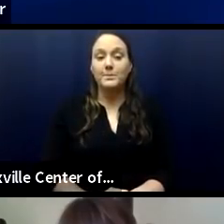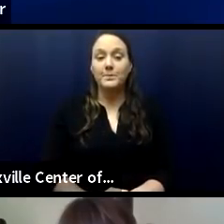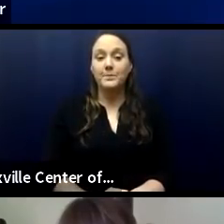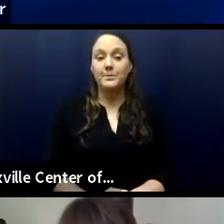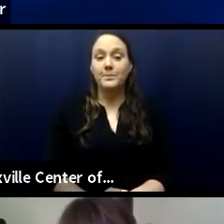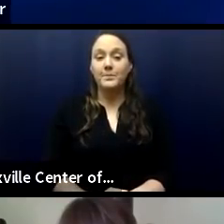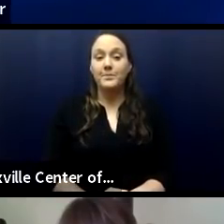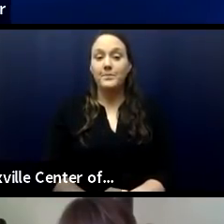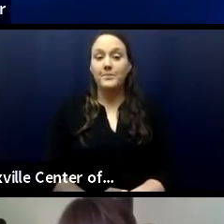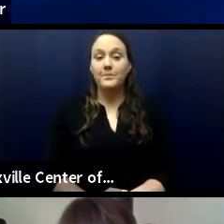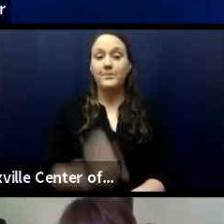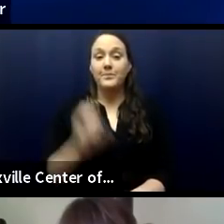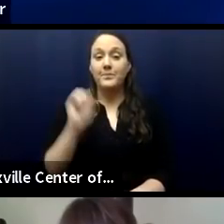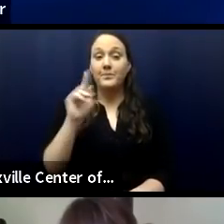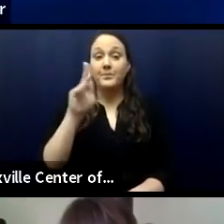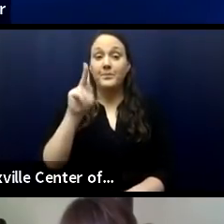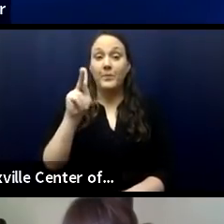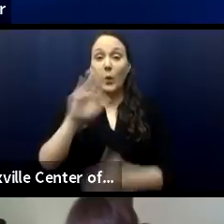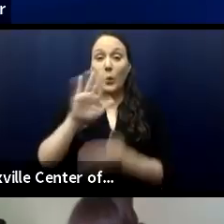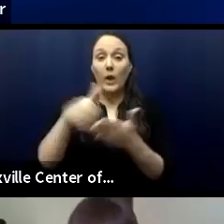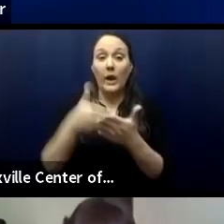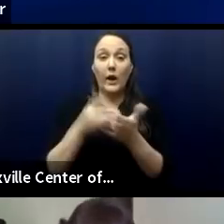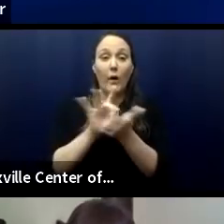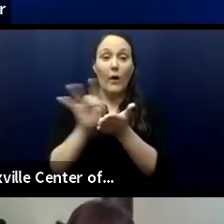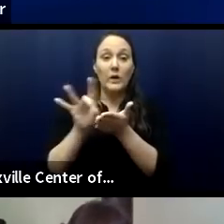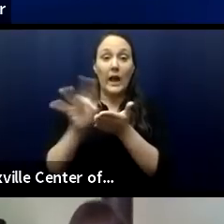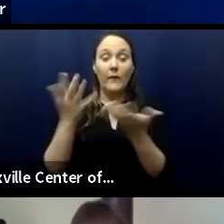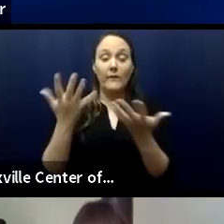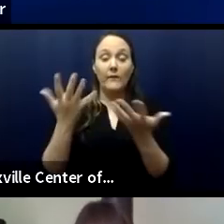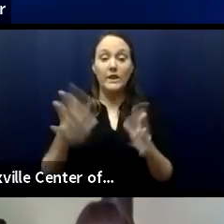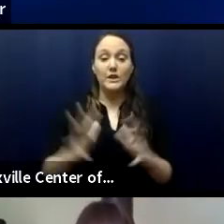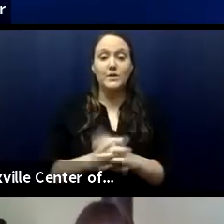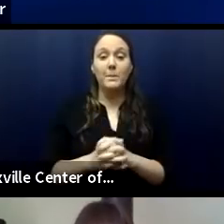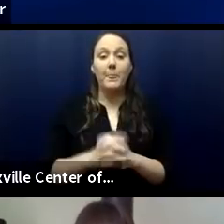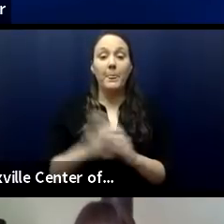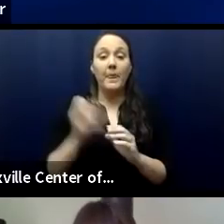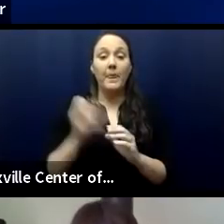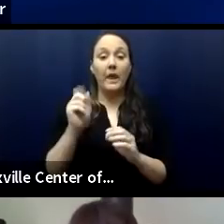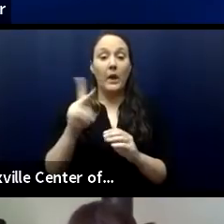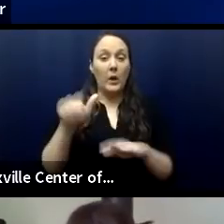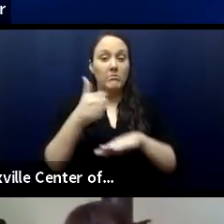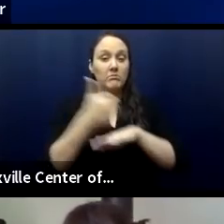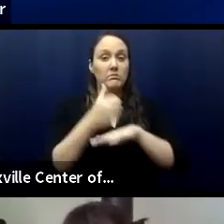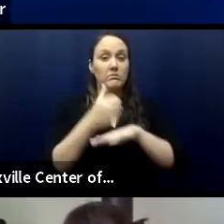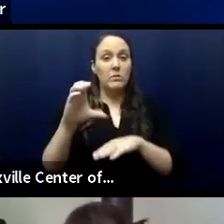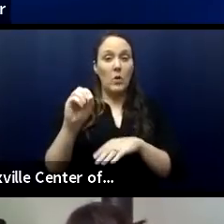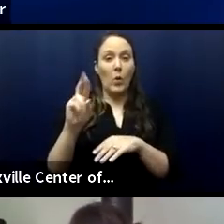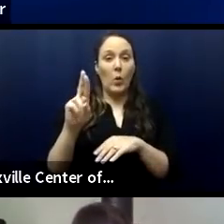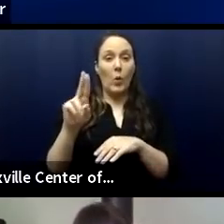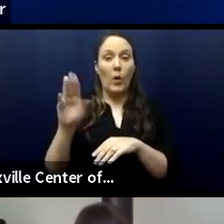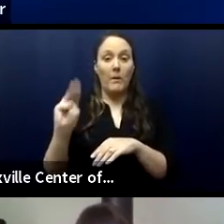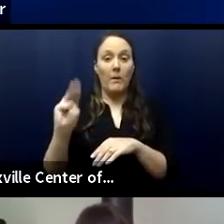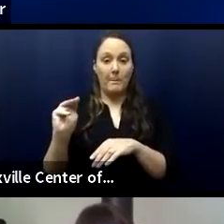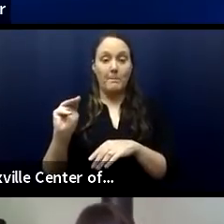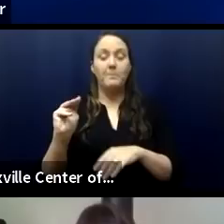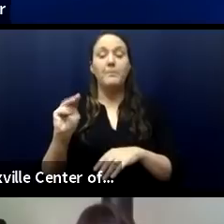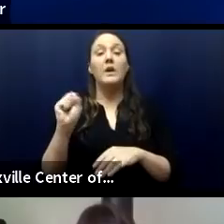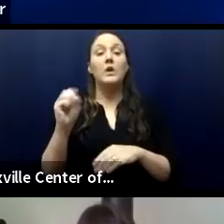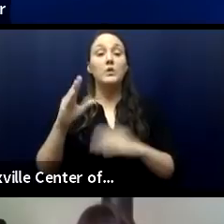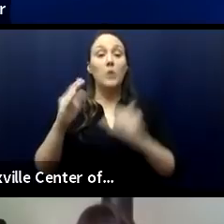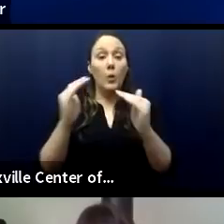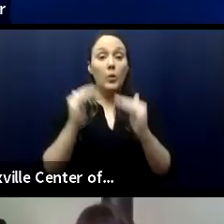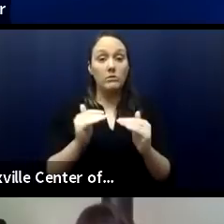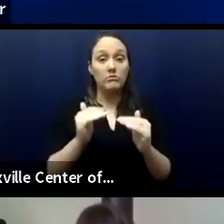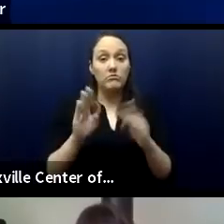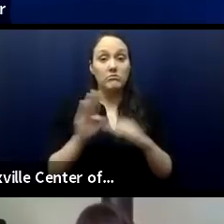Okay, all counted for, thank you. so we have established a quorum, and so the next order of business will be